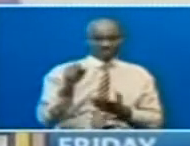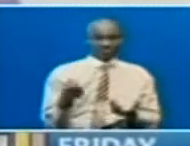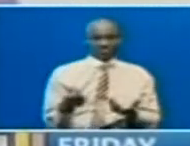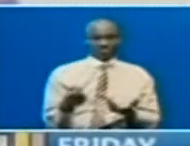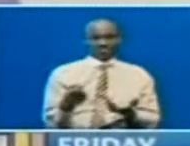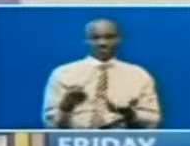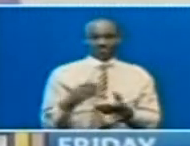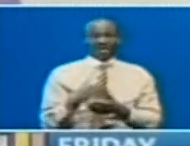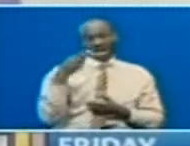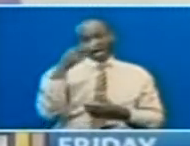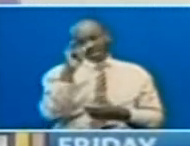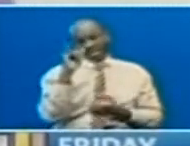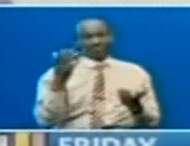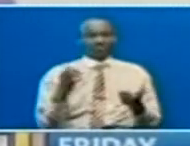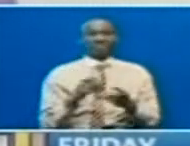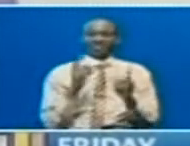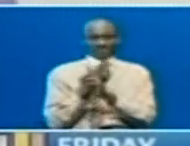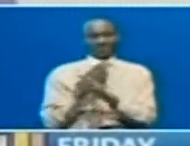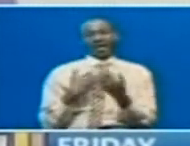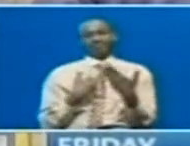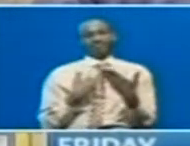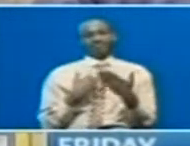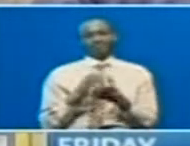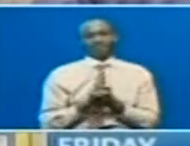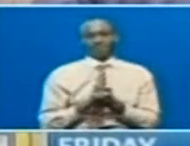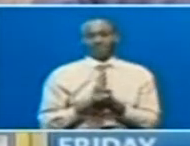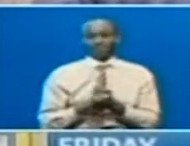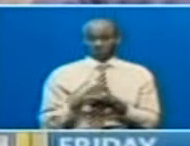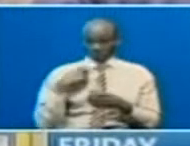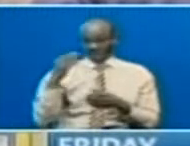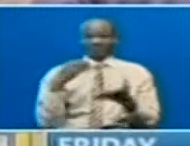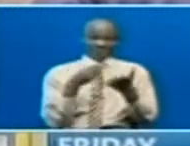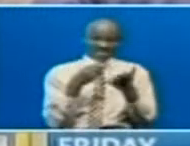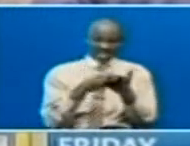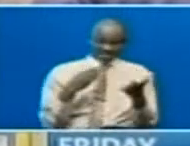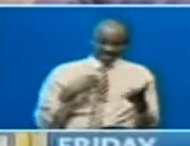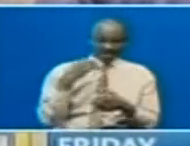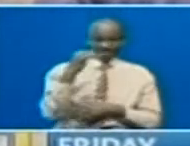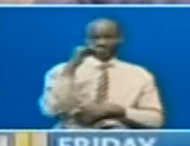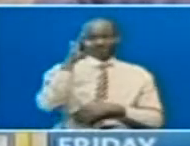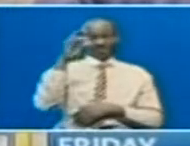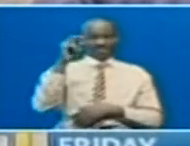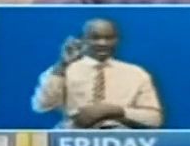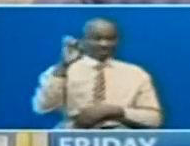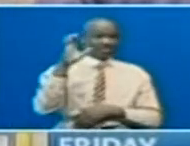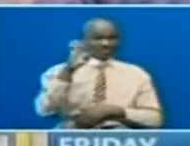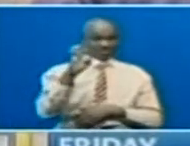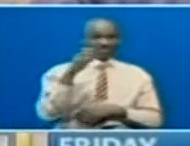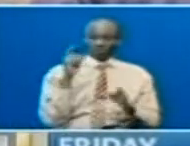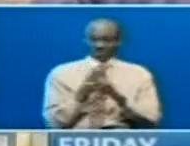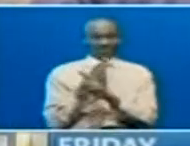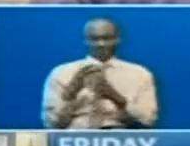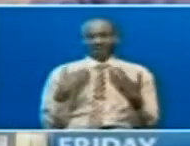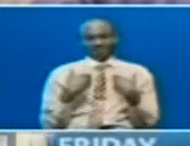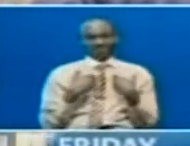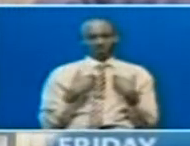hibiscus. Okay. Hibiscus, hibiscus. You remember I talked of finance and finance the other time. Yes. All right.